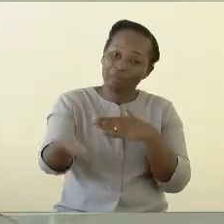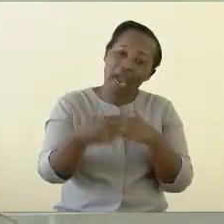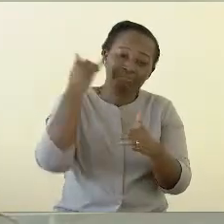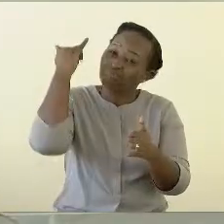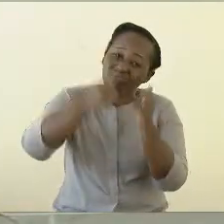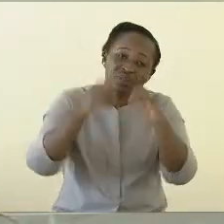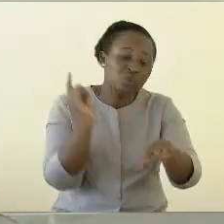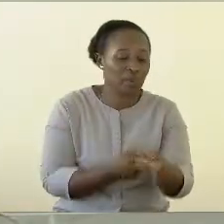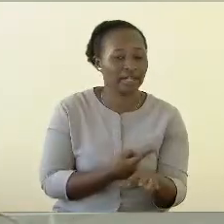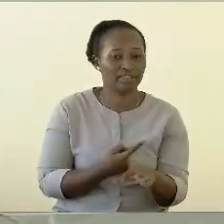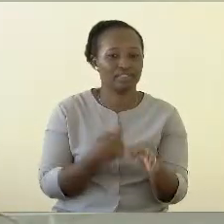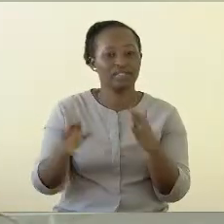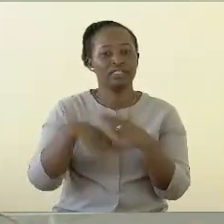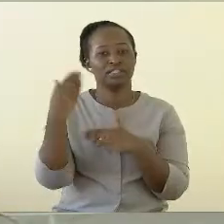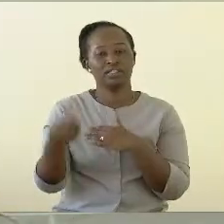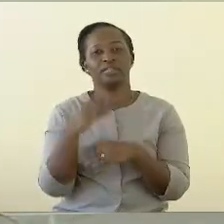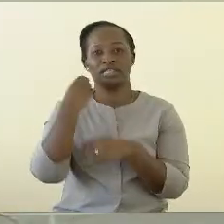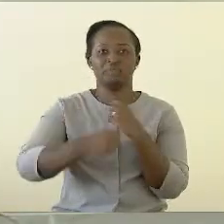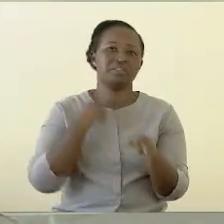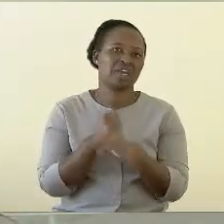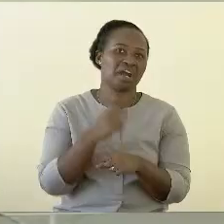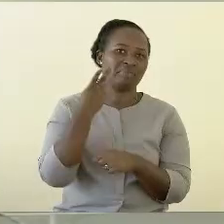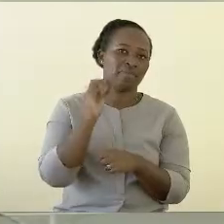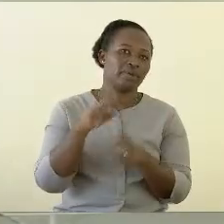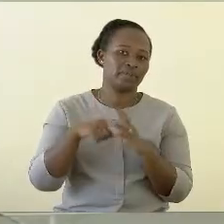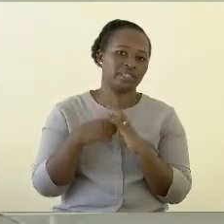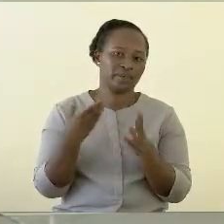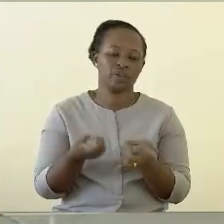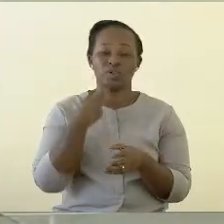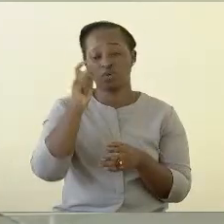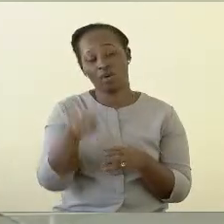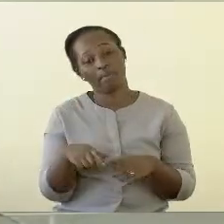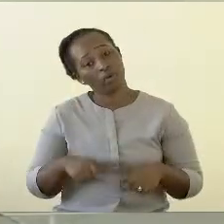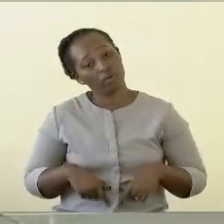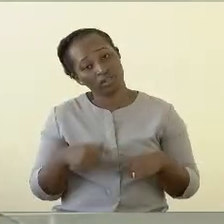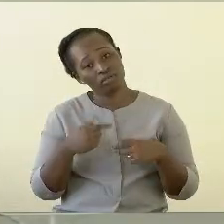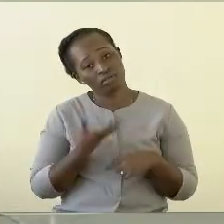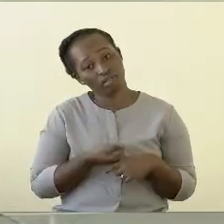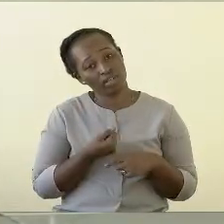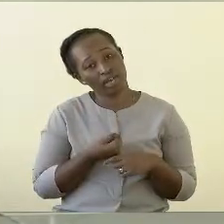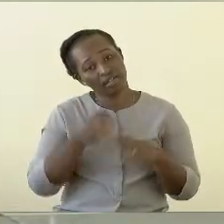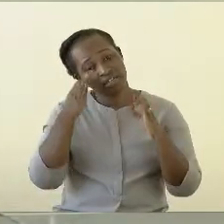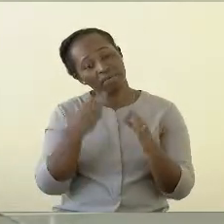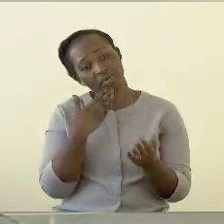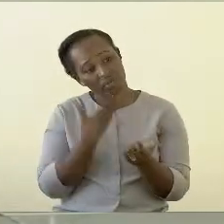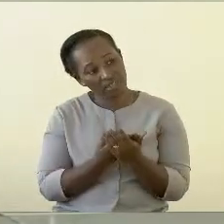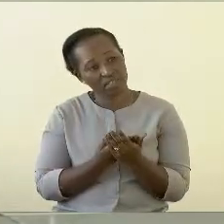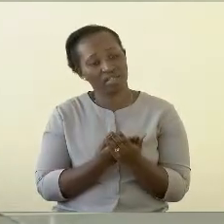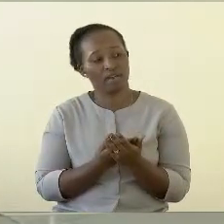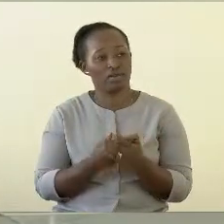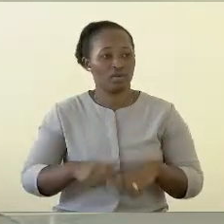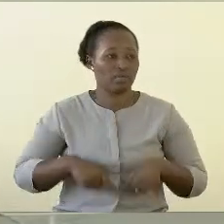And then tourists are coming up, then 20 years from now you need to have a very well finished and furnished